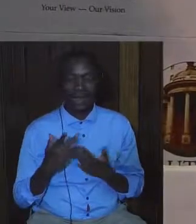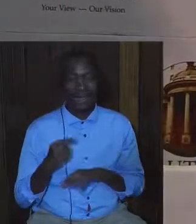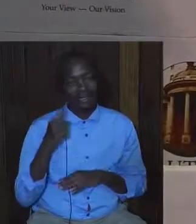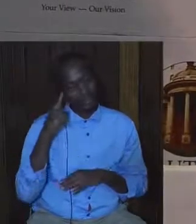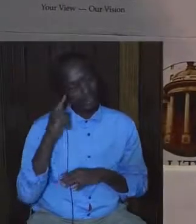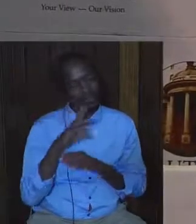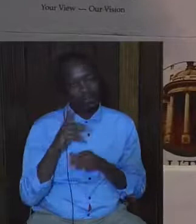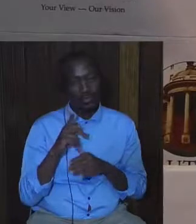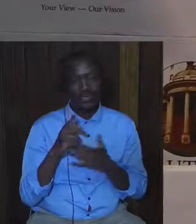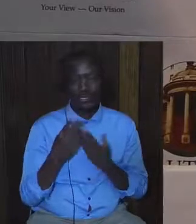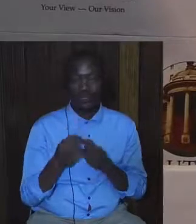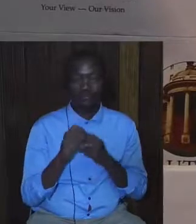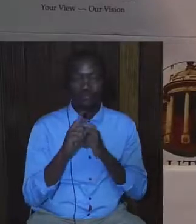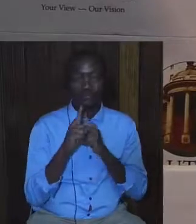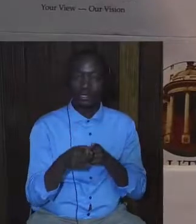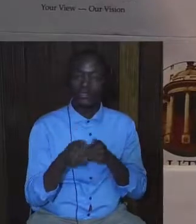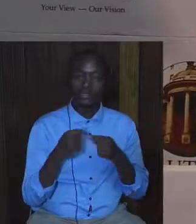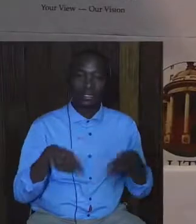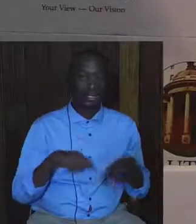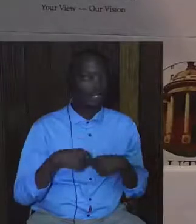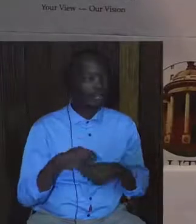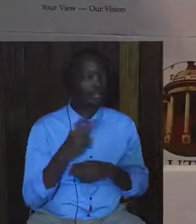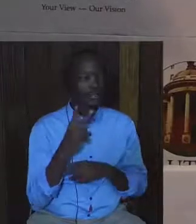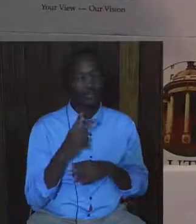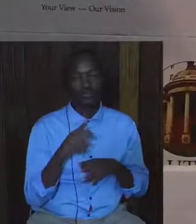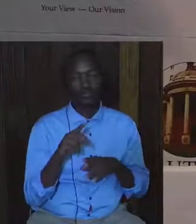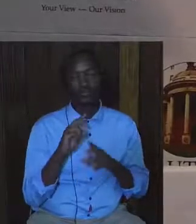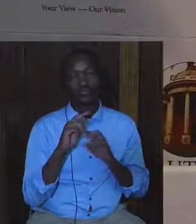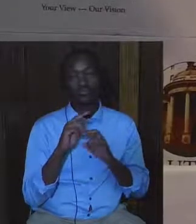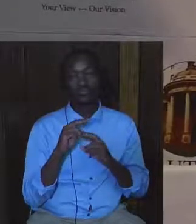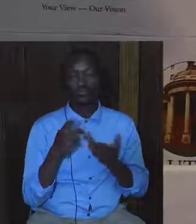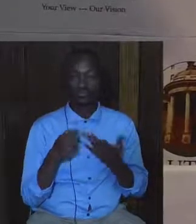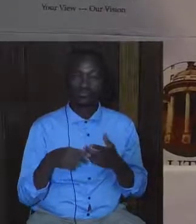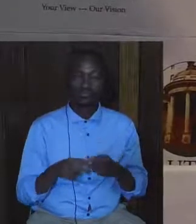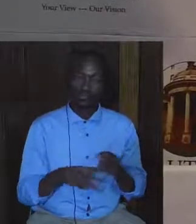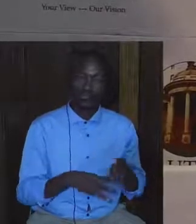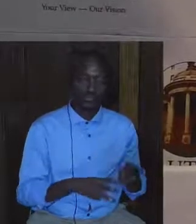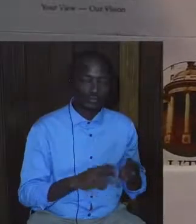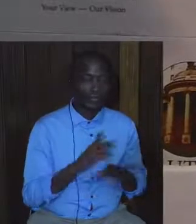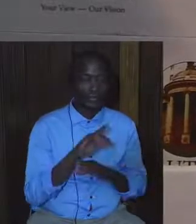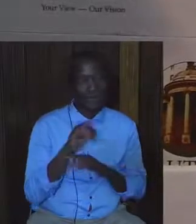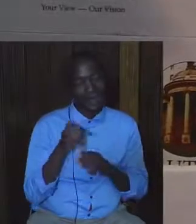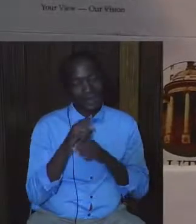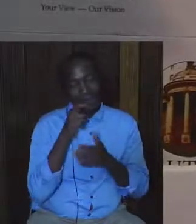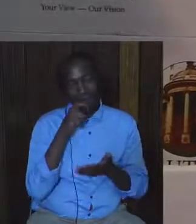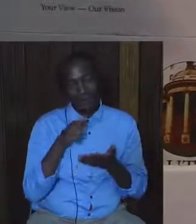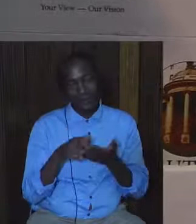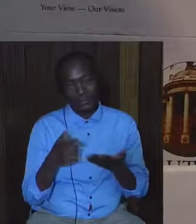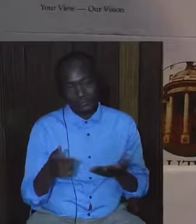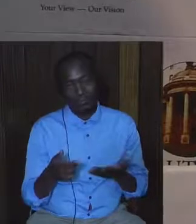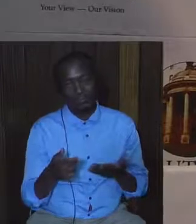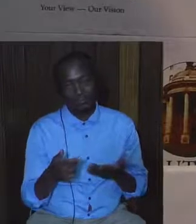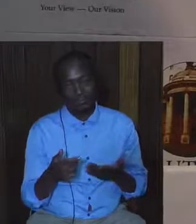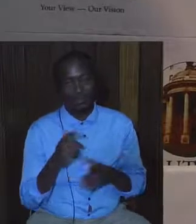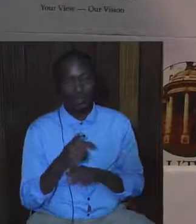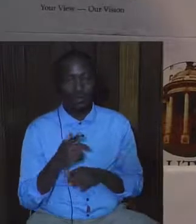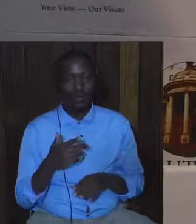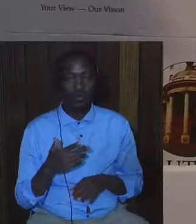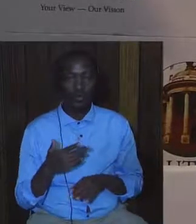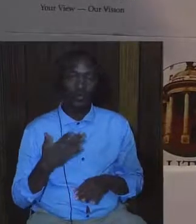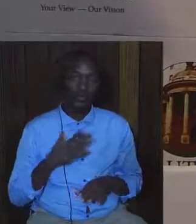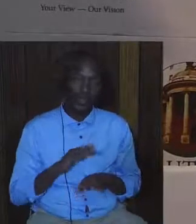now on those two roads. On the other comments that members have made, there are some that we would also want